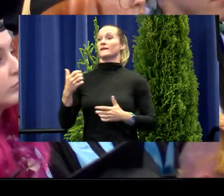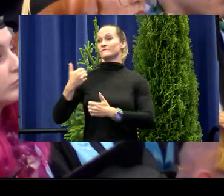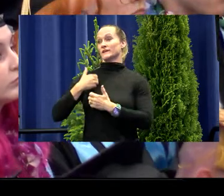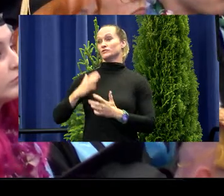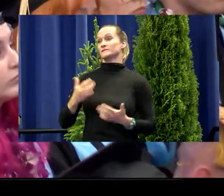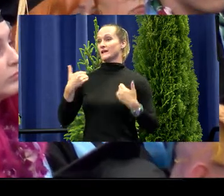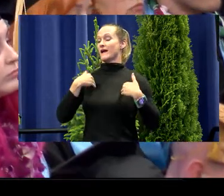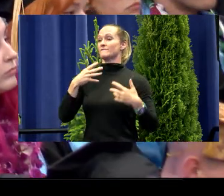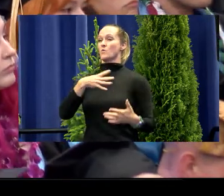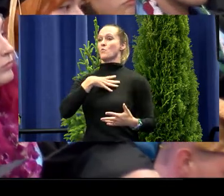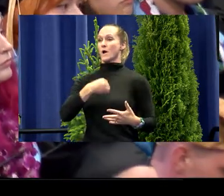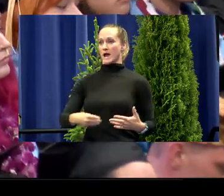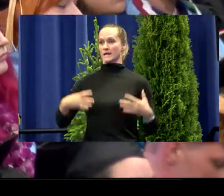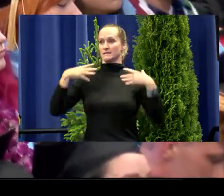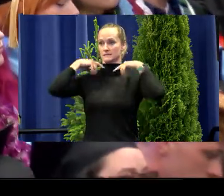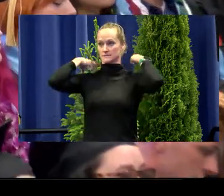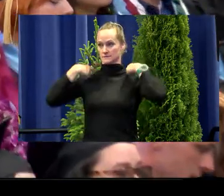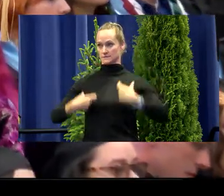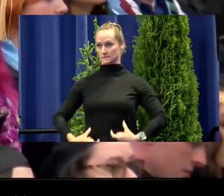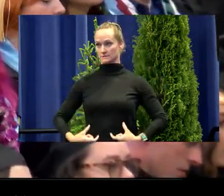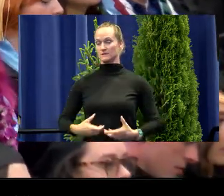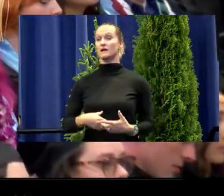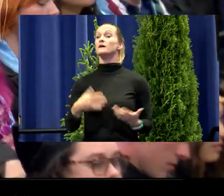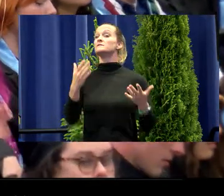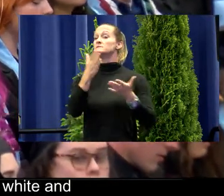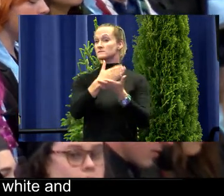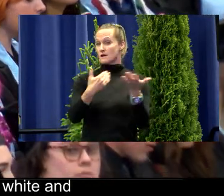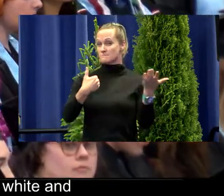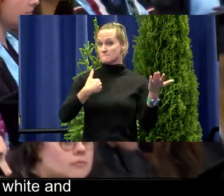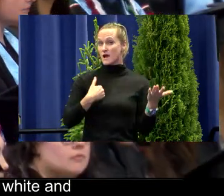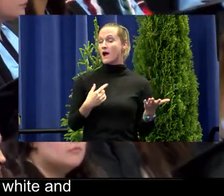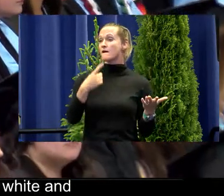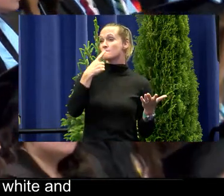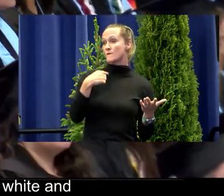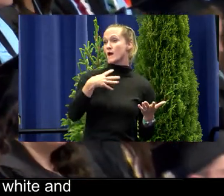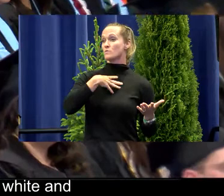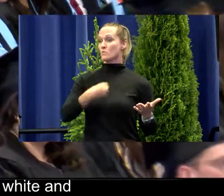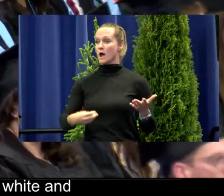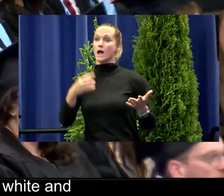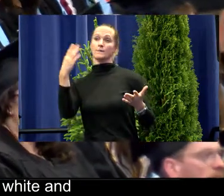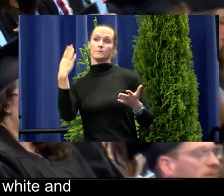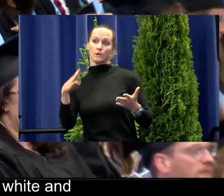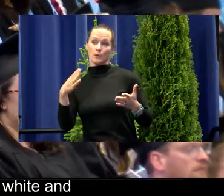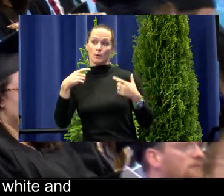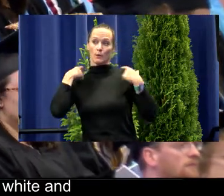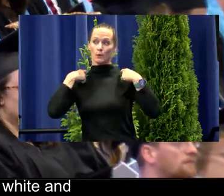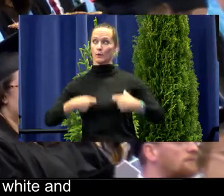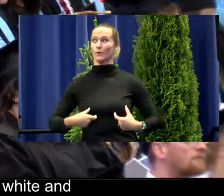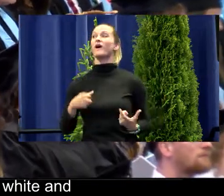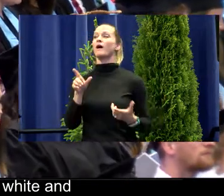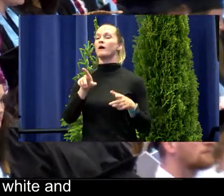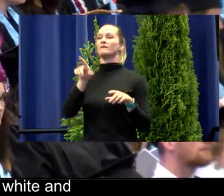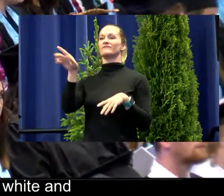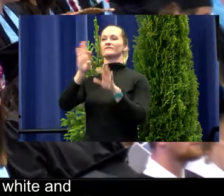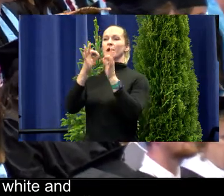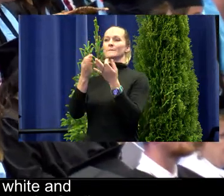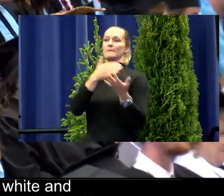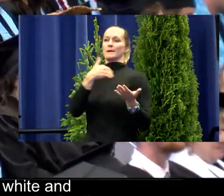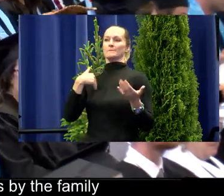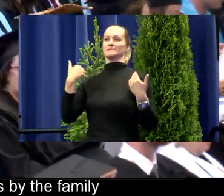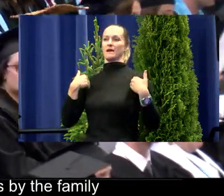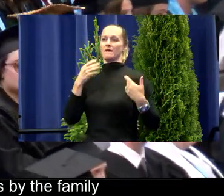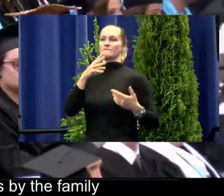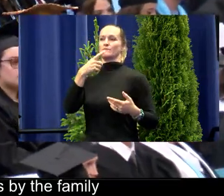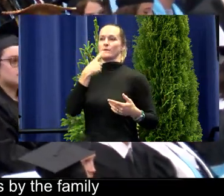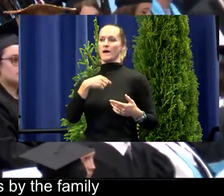Red, white, and blue cords are also worn by some graduating veterans as well as by the family members of veterans. Thank you